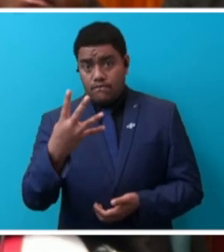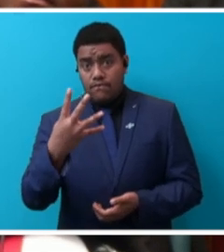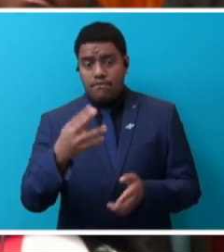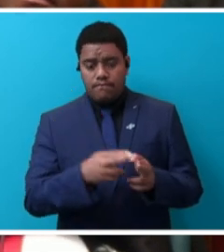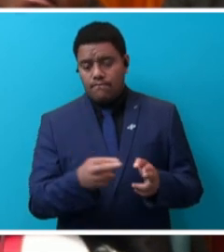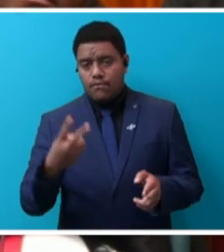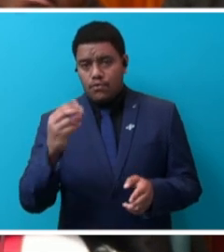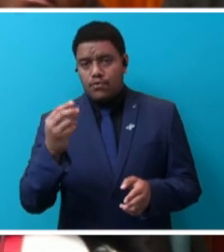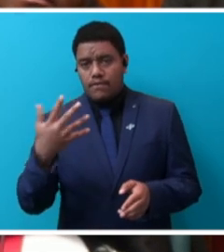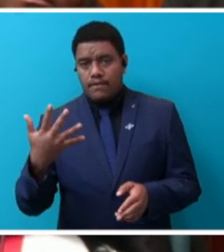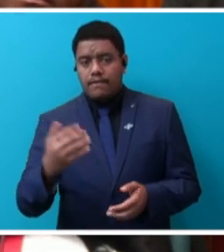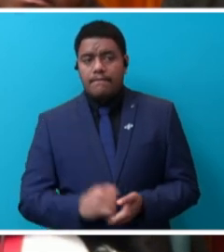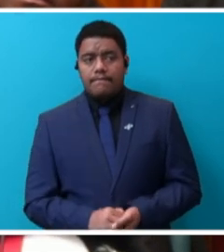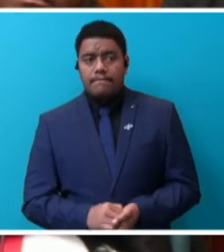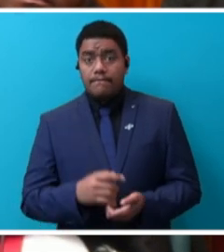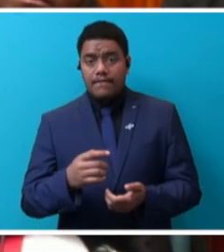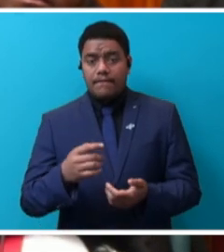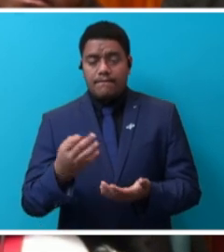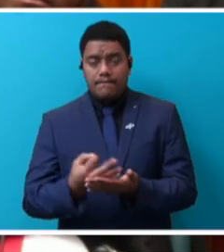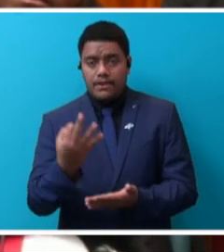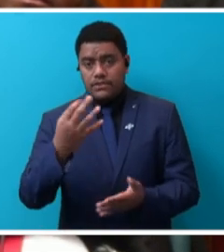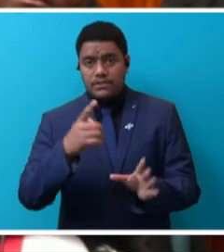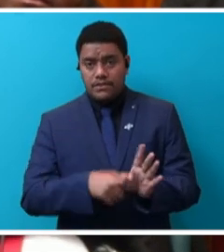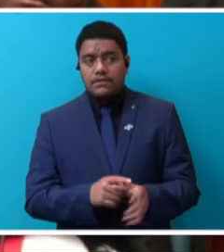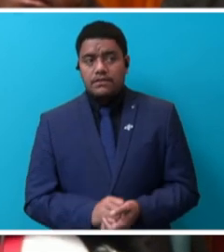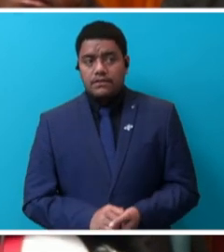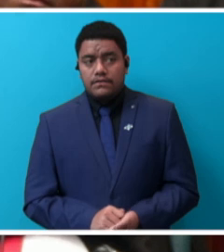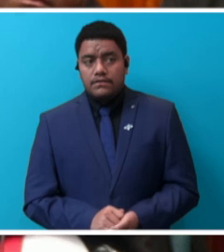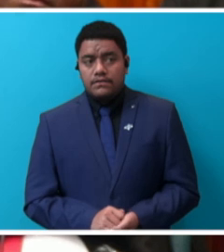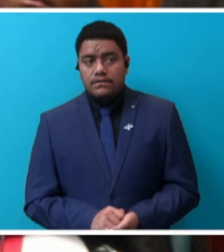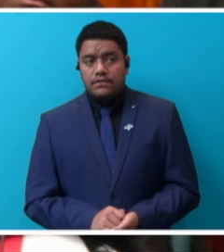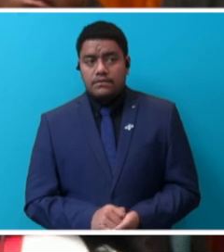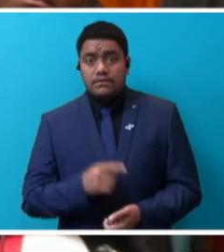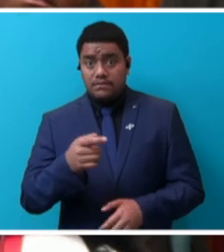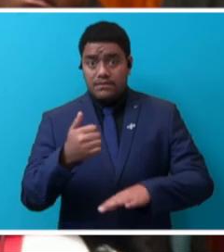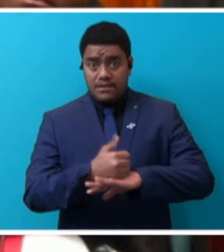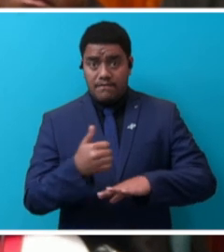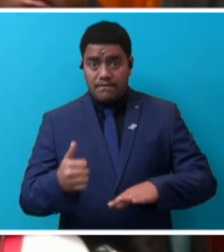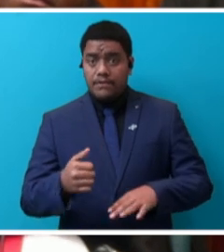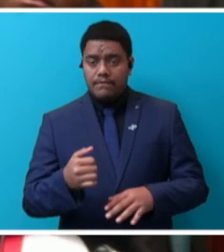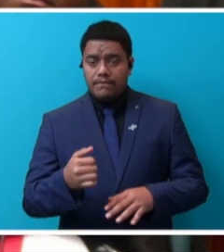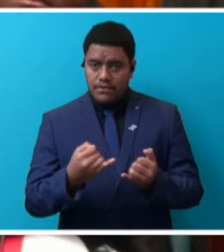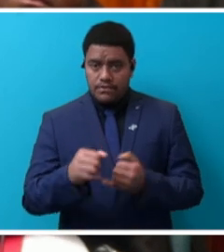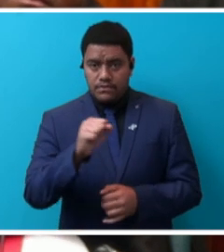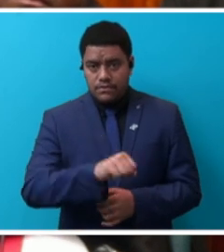2024-2025 financial year, which emphasizes the government's seriousness